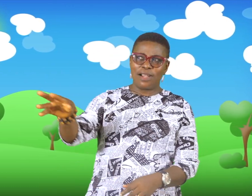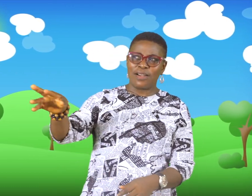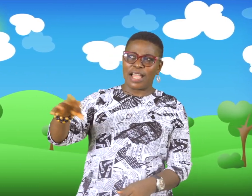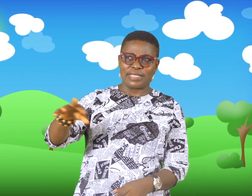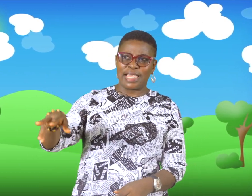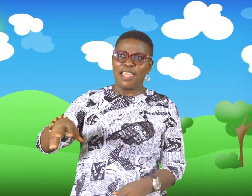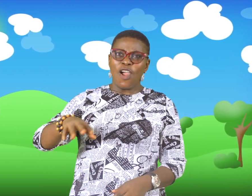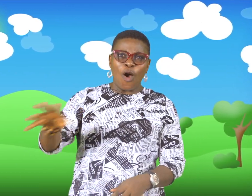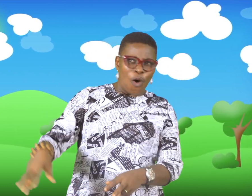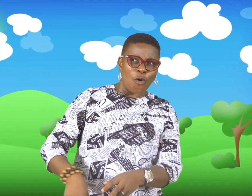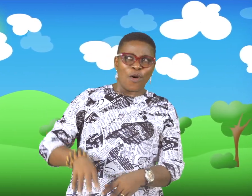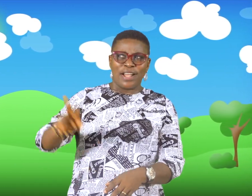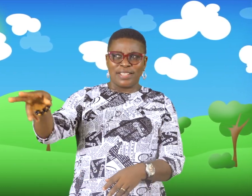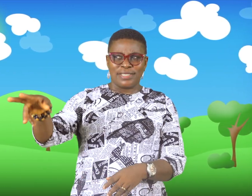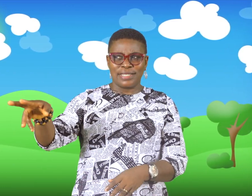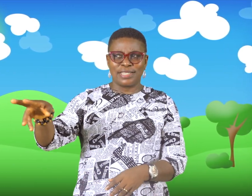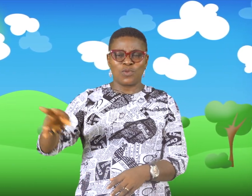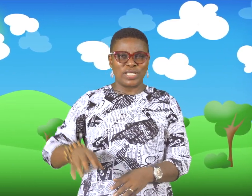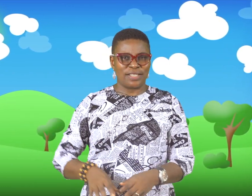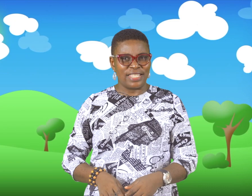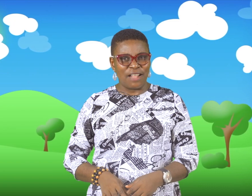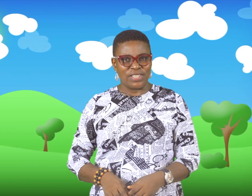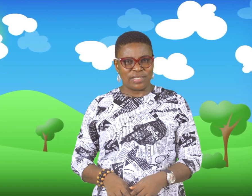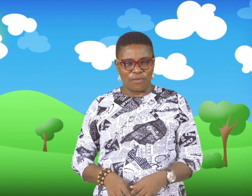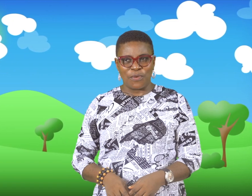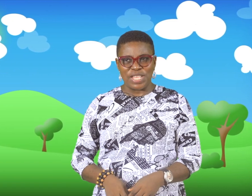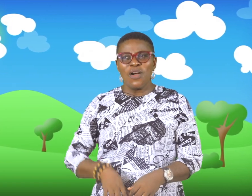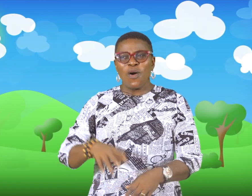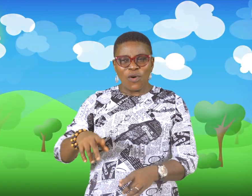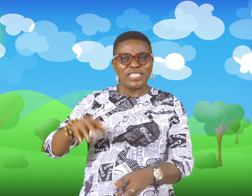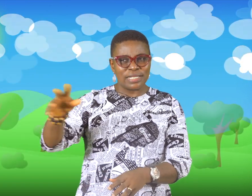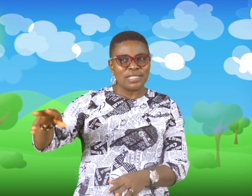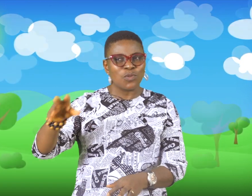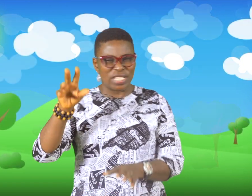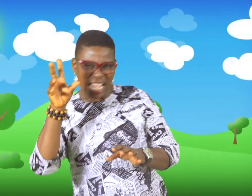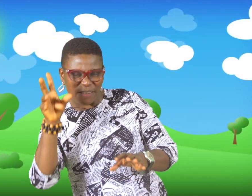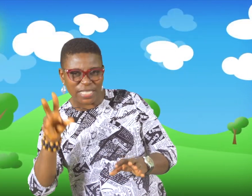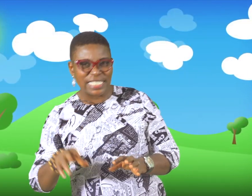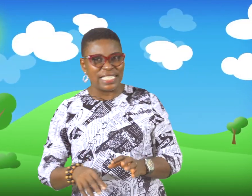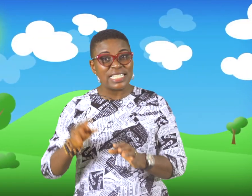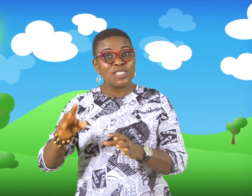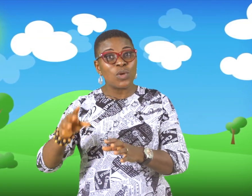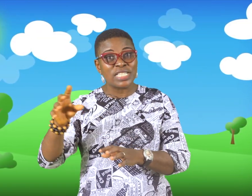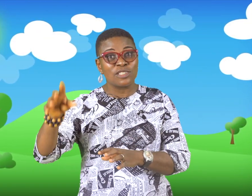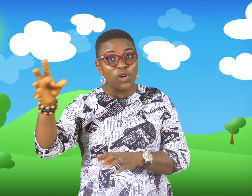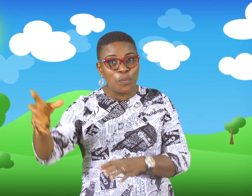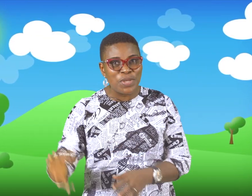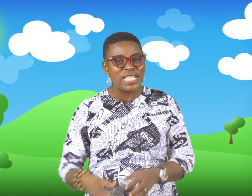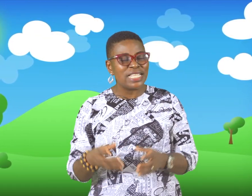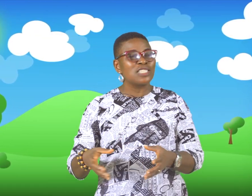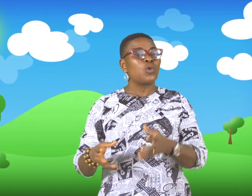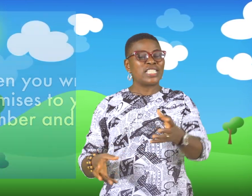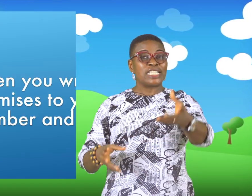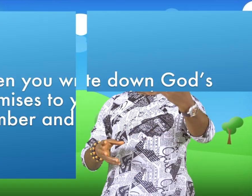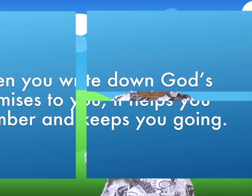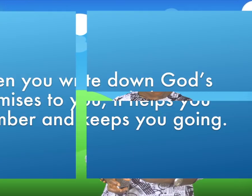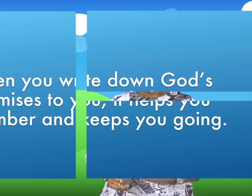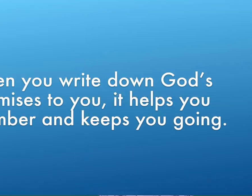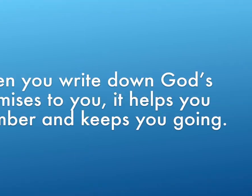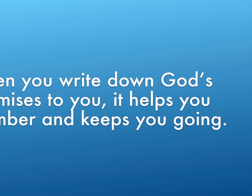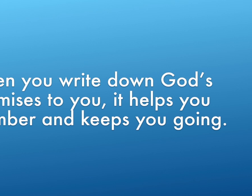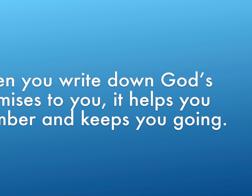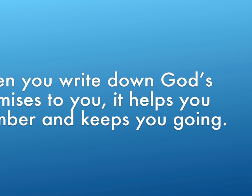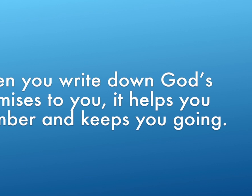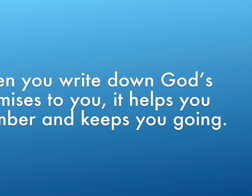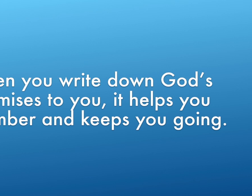there and say, oh, this is what God has in store for me. Oh, this is what I have seen. This is what is going to be. This is what is